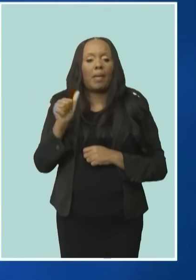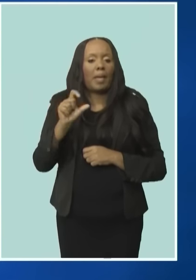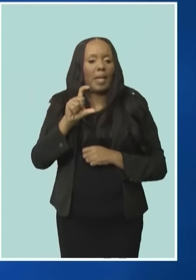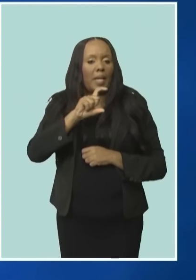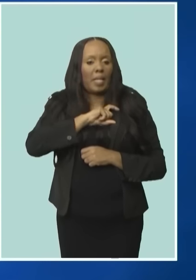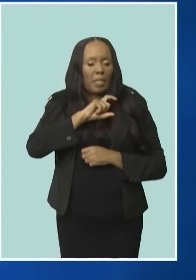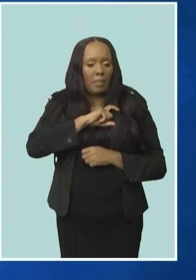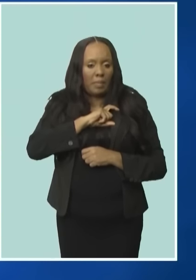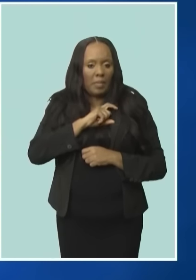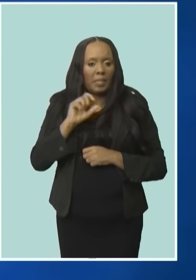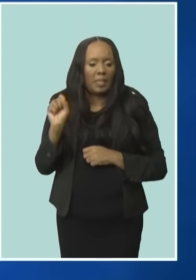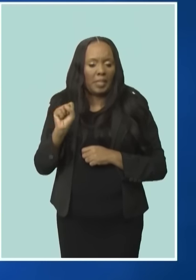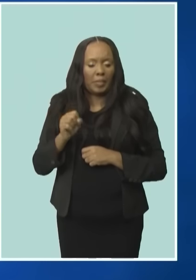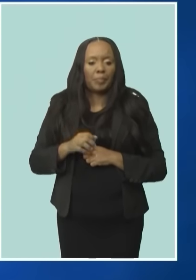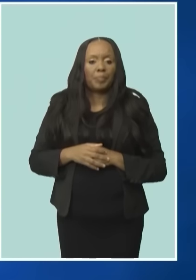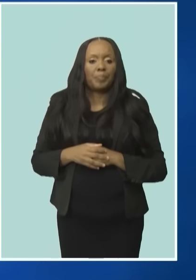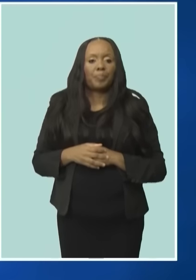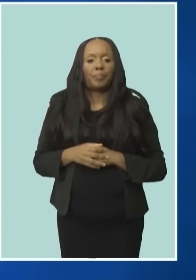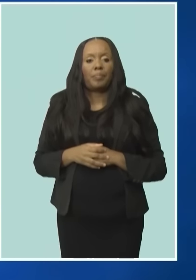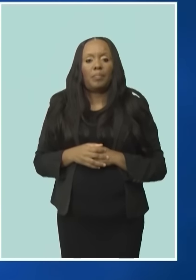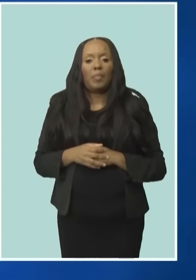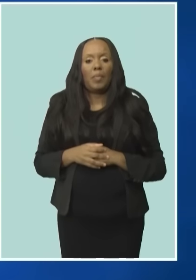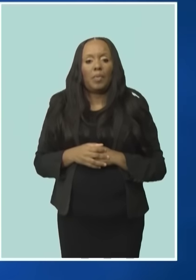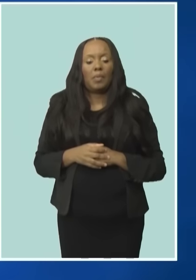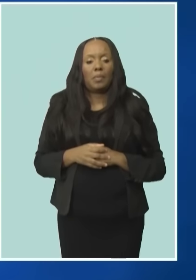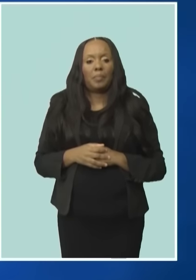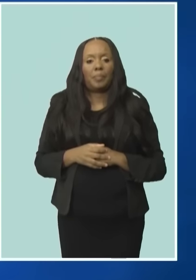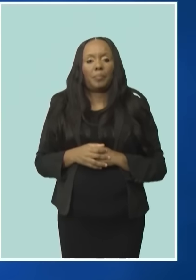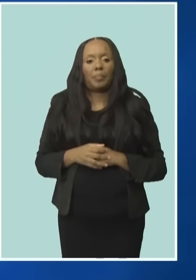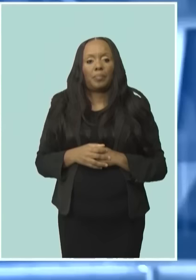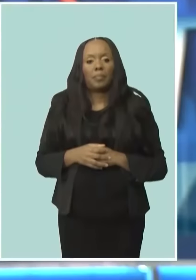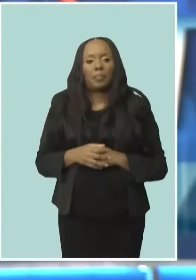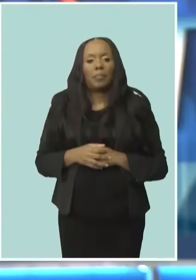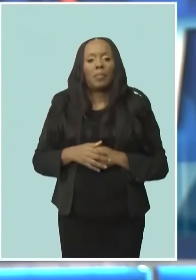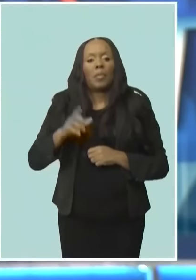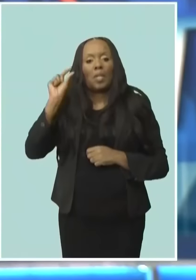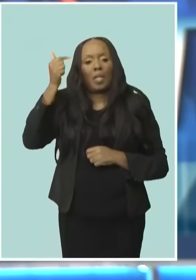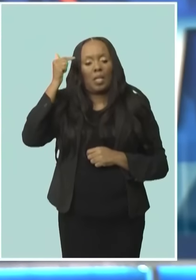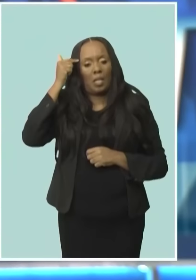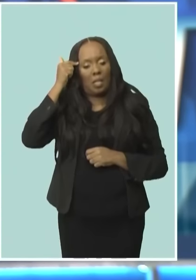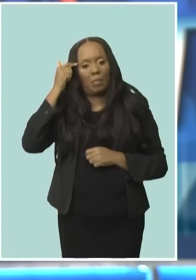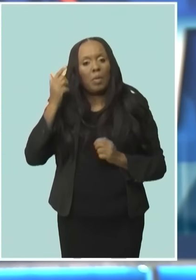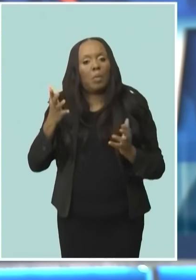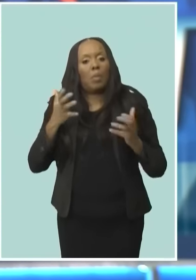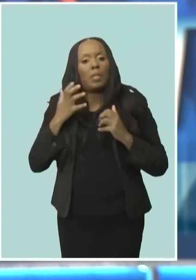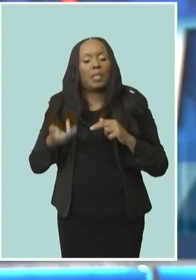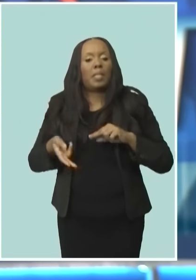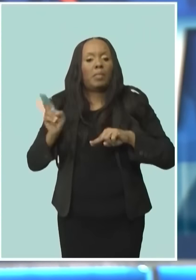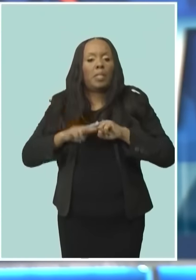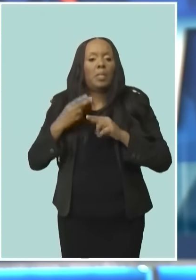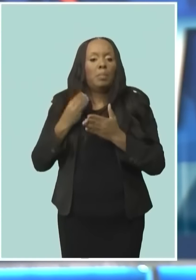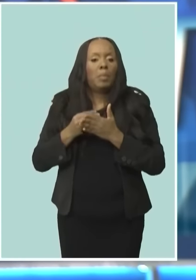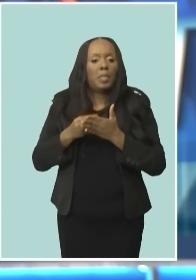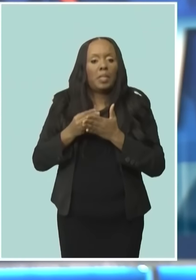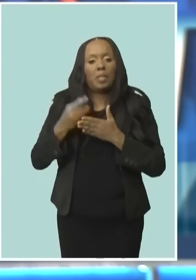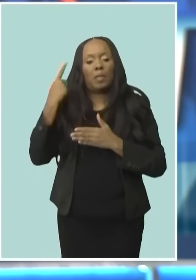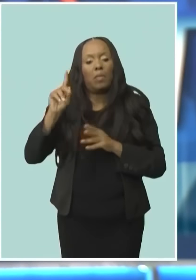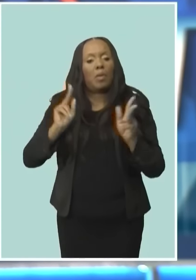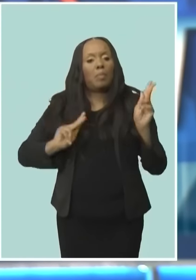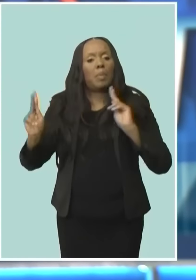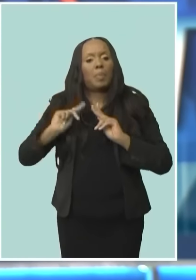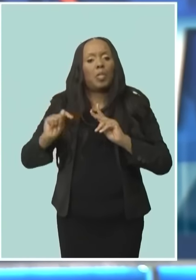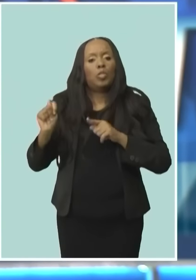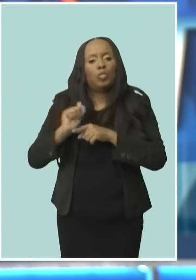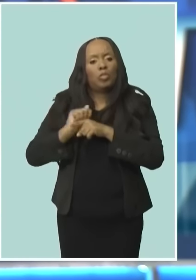1-800-TIPS, or call any police station. Government is looking to increase the stipend for those training to become